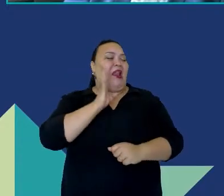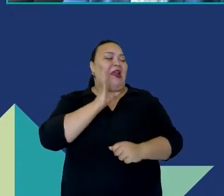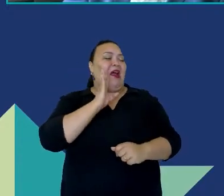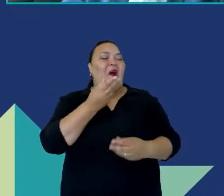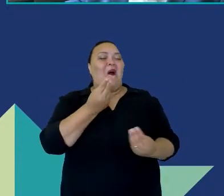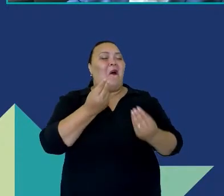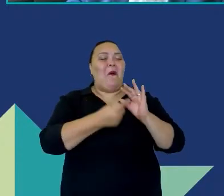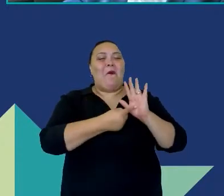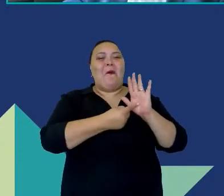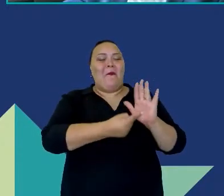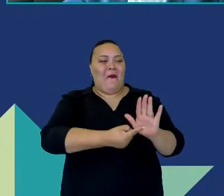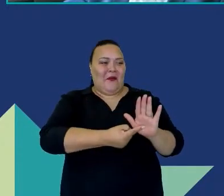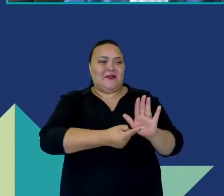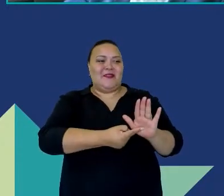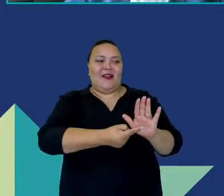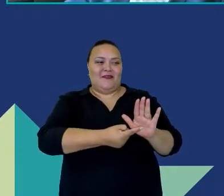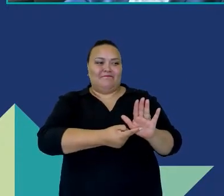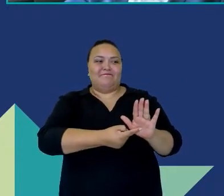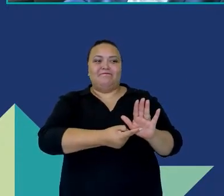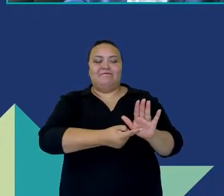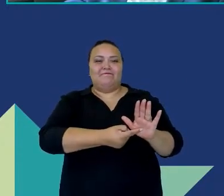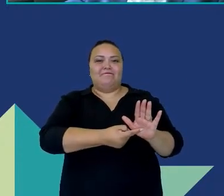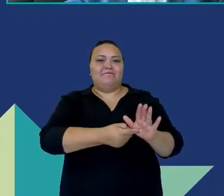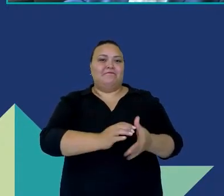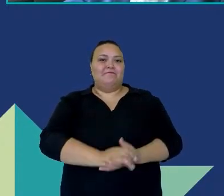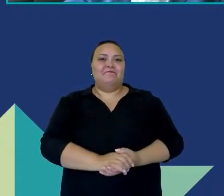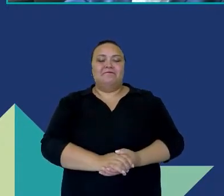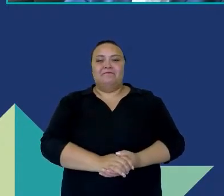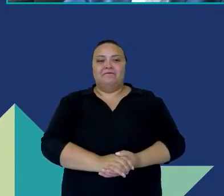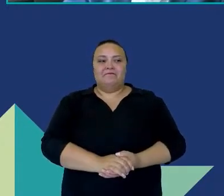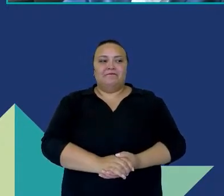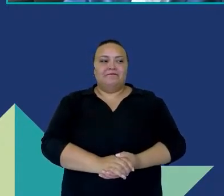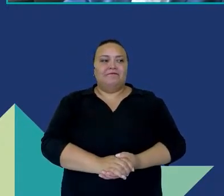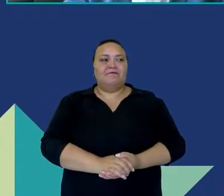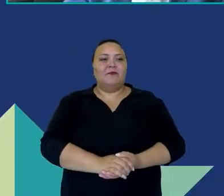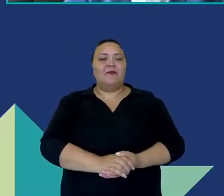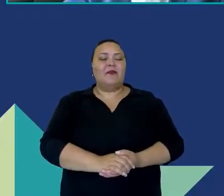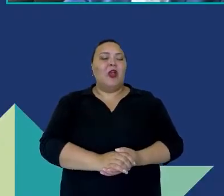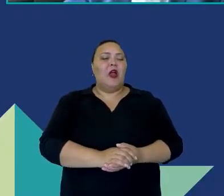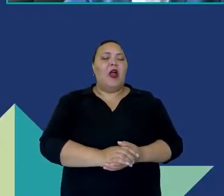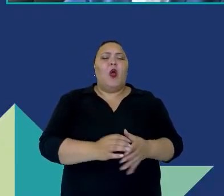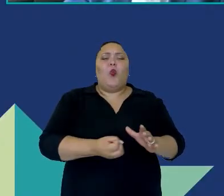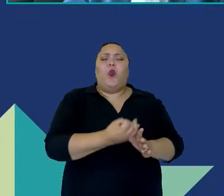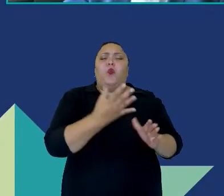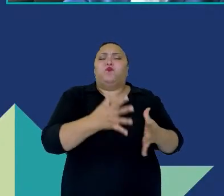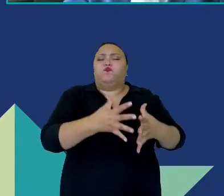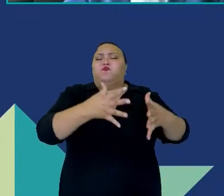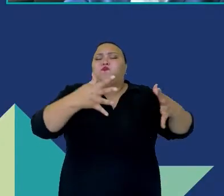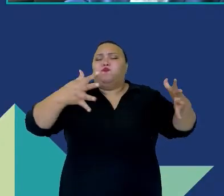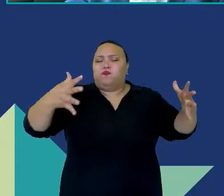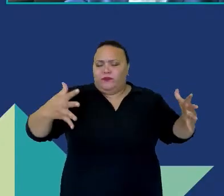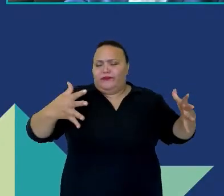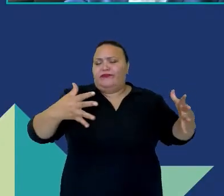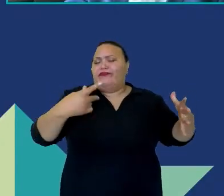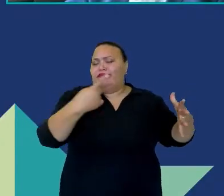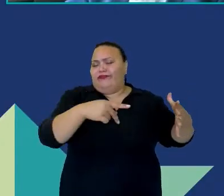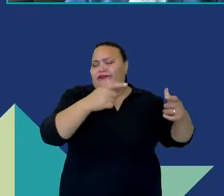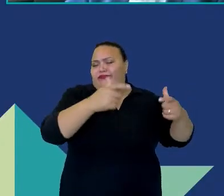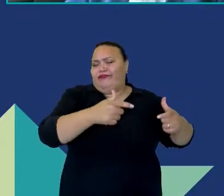pond volumes and pond surface and where you are in terms